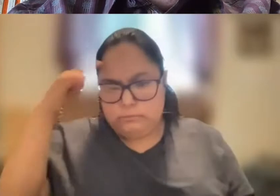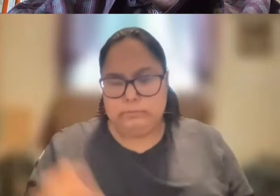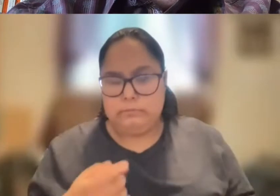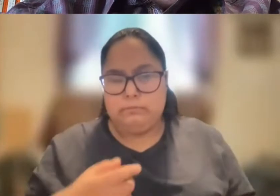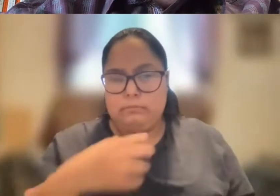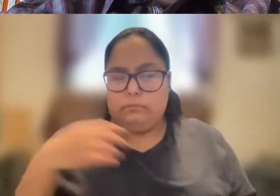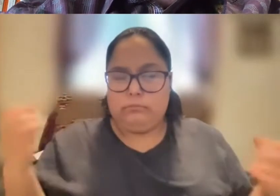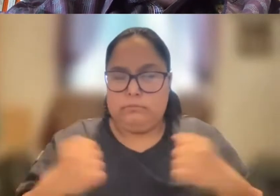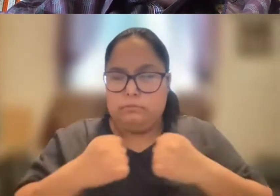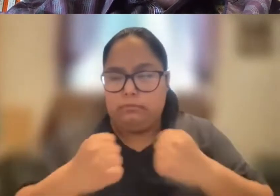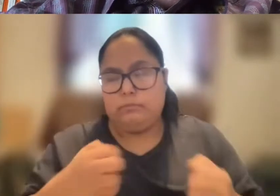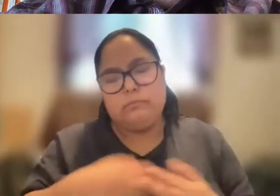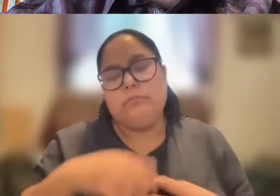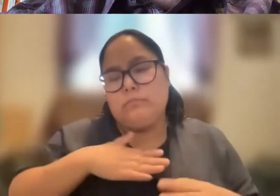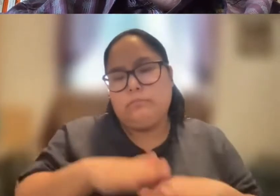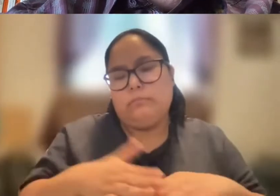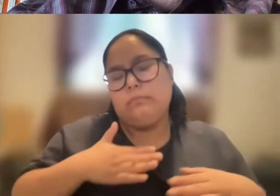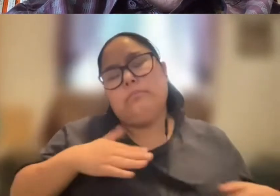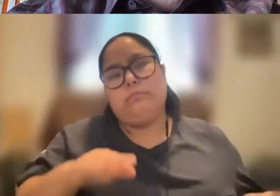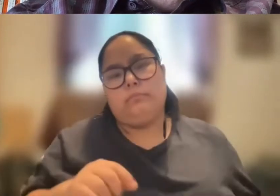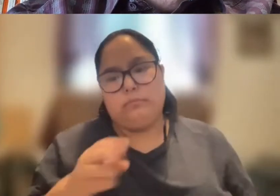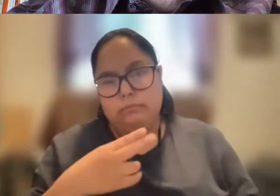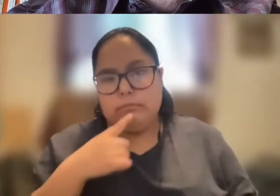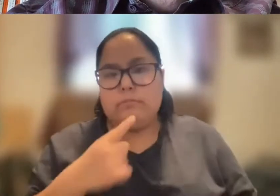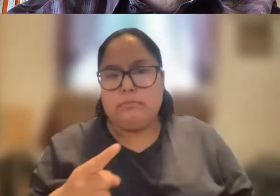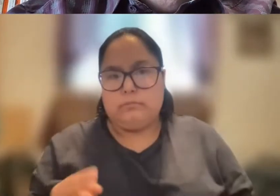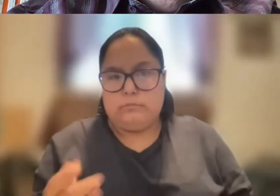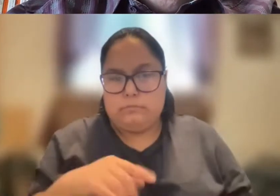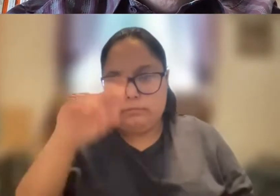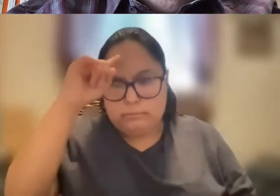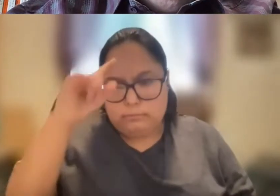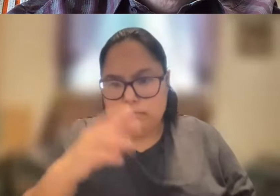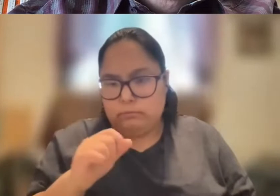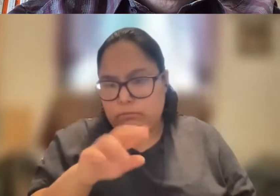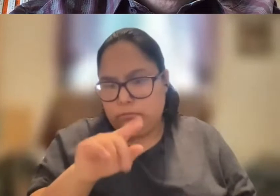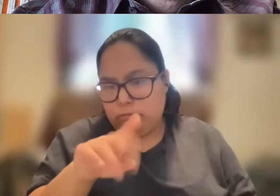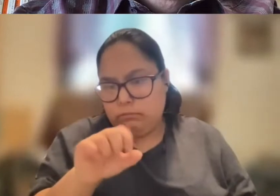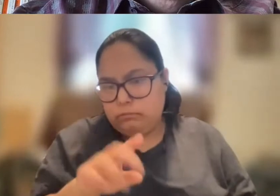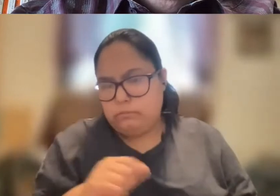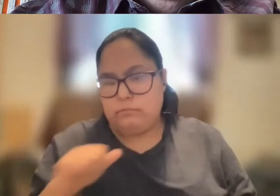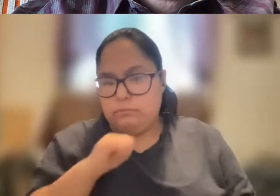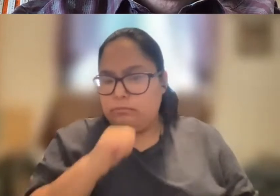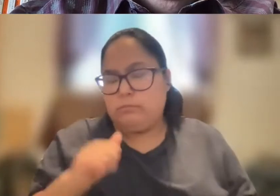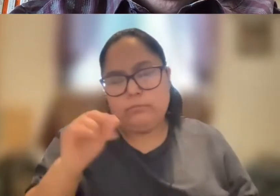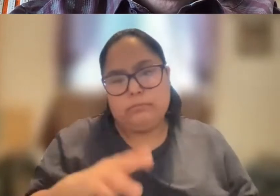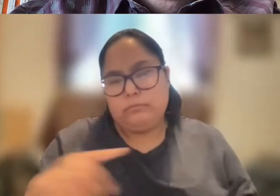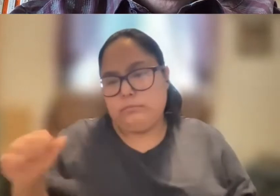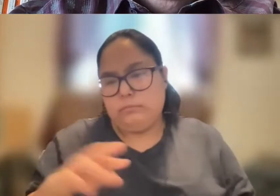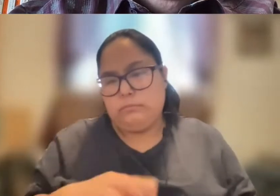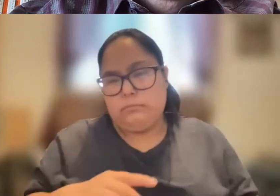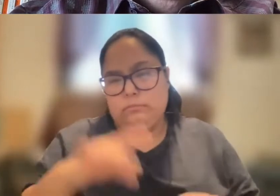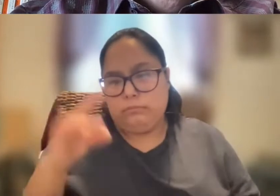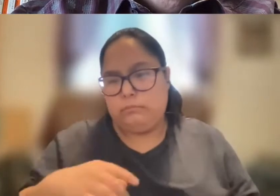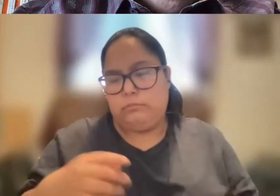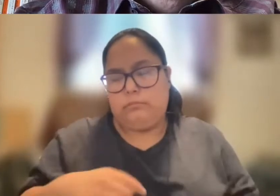this on my own. As I said earlier, suicide attempts and alcohol abuse did not fix that problem at